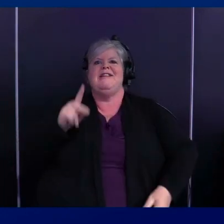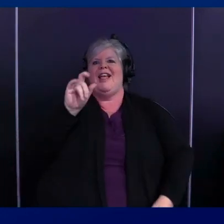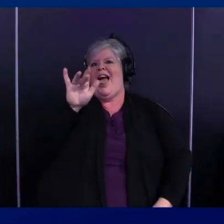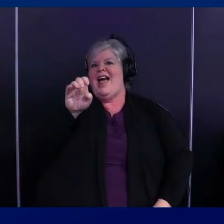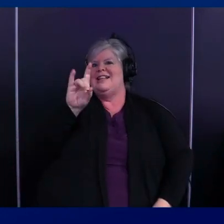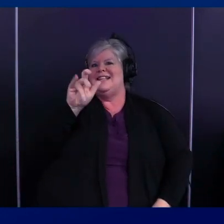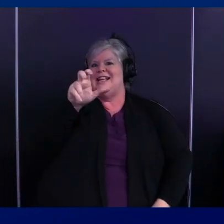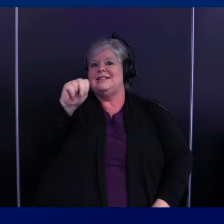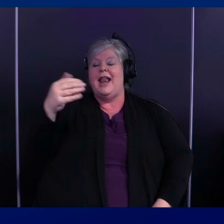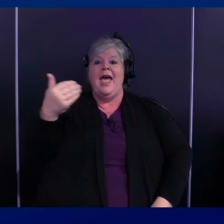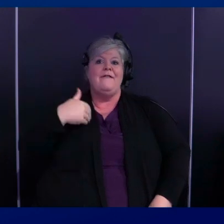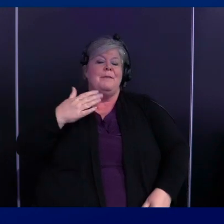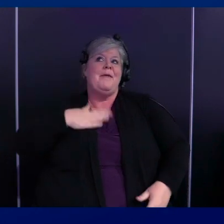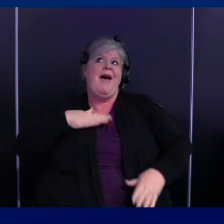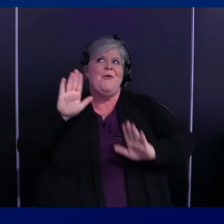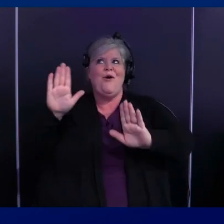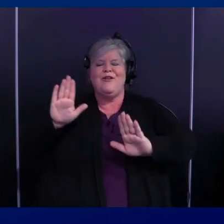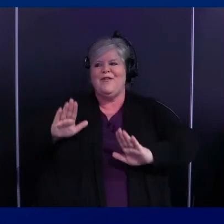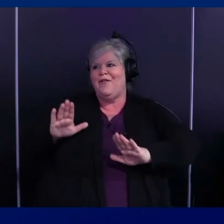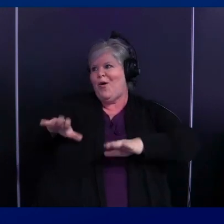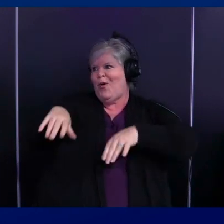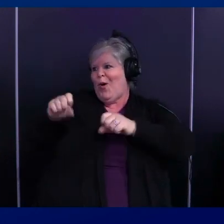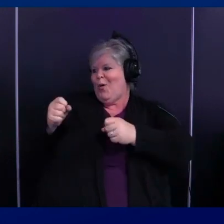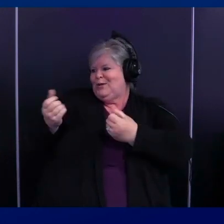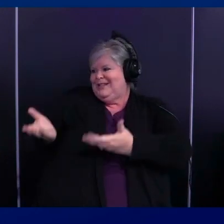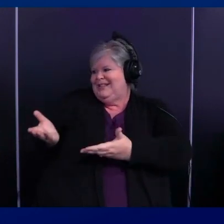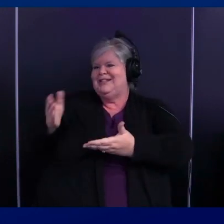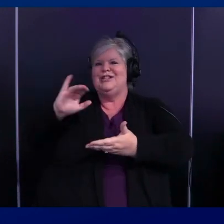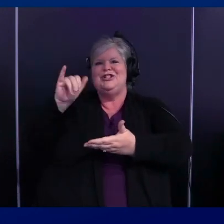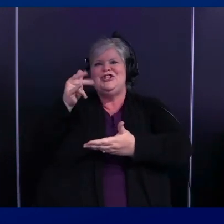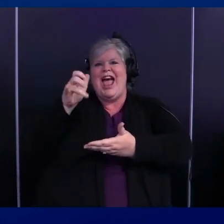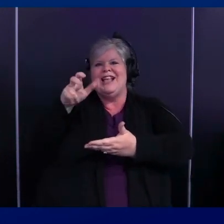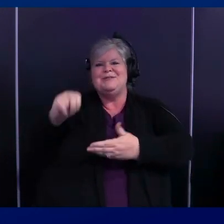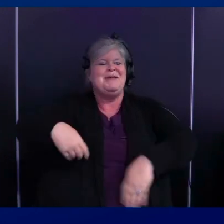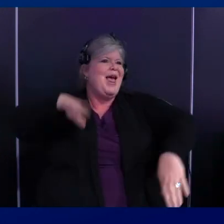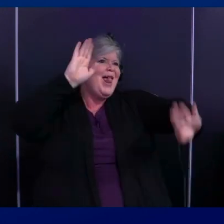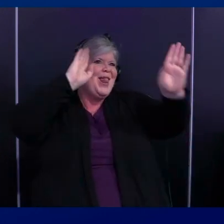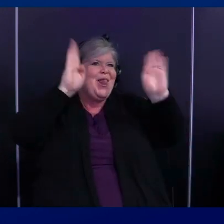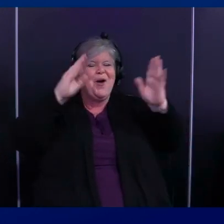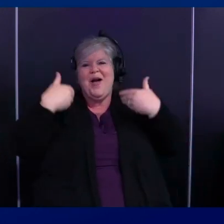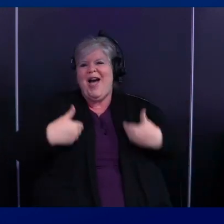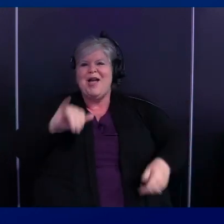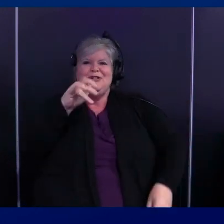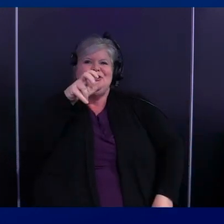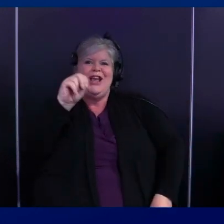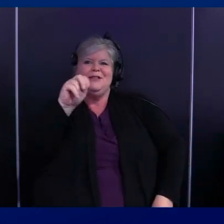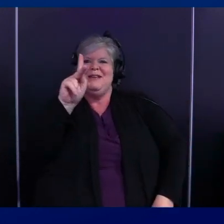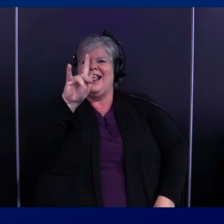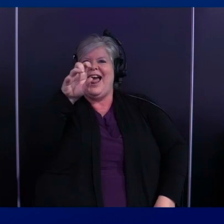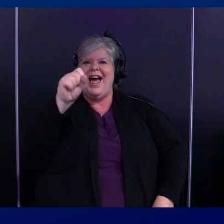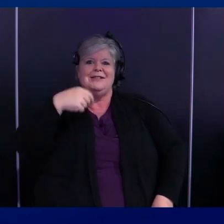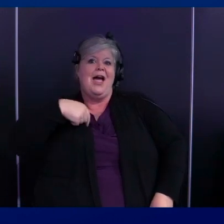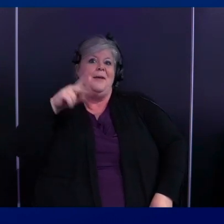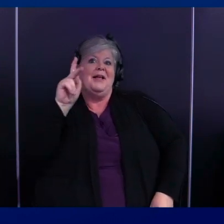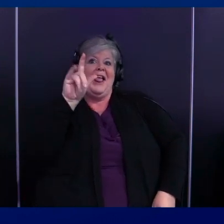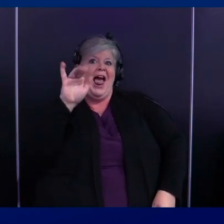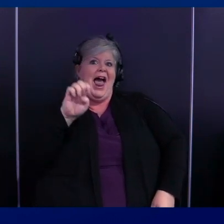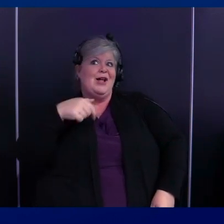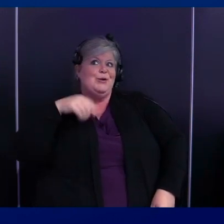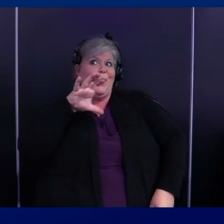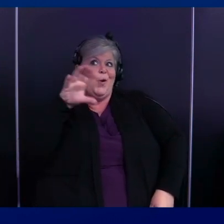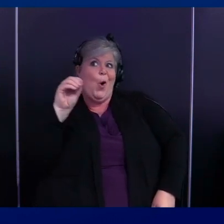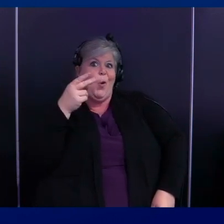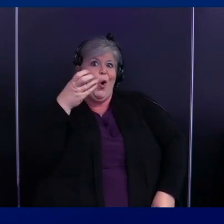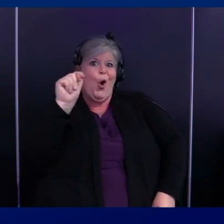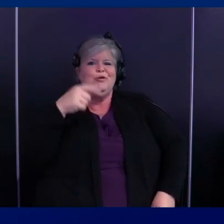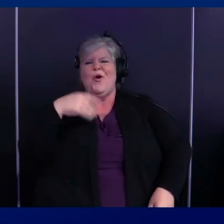esteemed and beloved host with me, Jasmine. Hello, I'm Jasmine Kyles. I am Kyle's co-host. So you are lucky